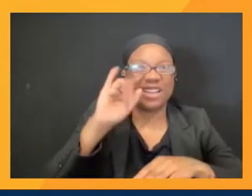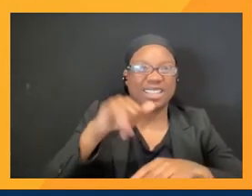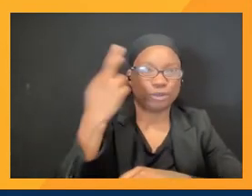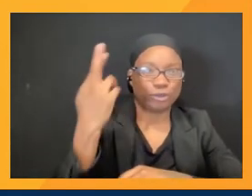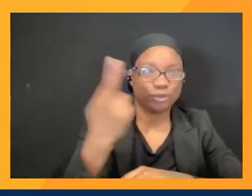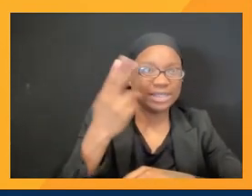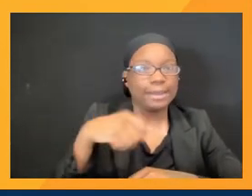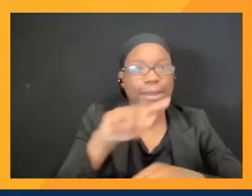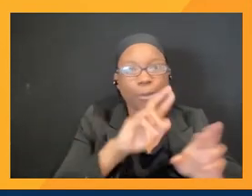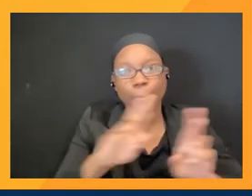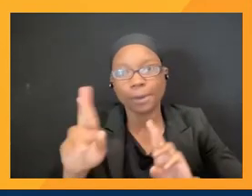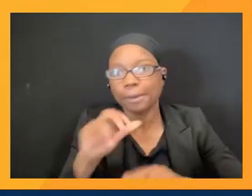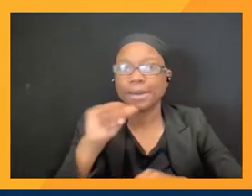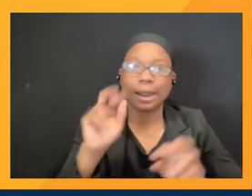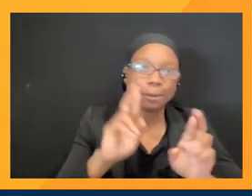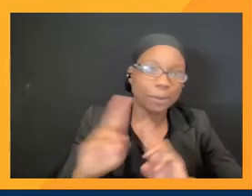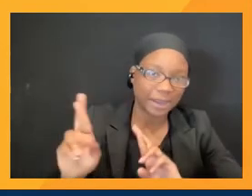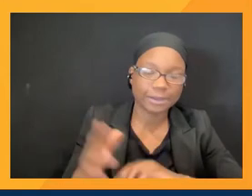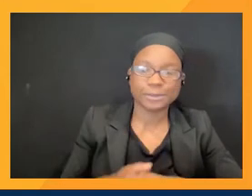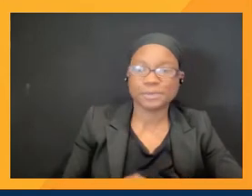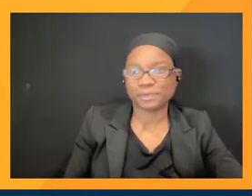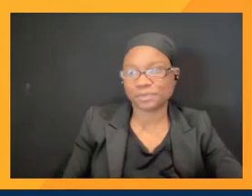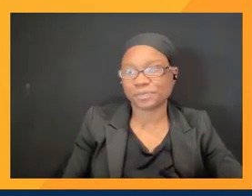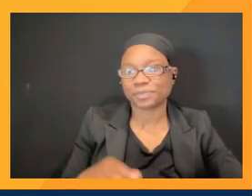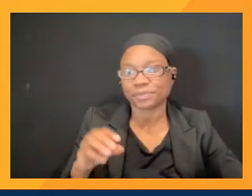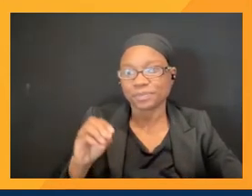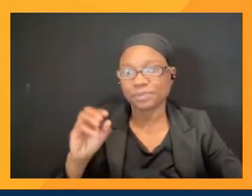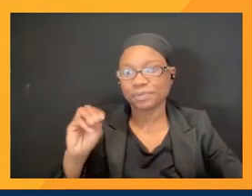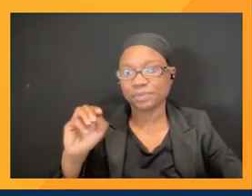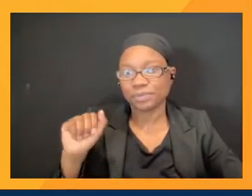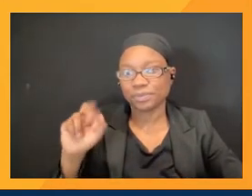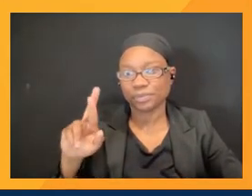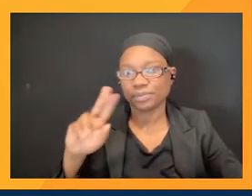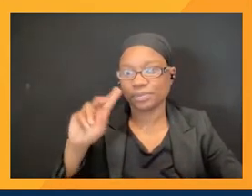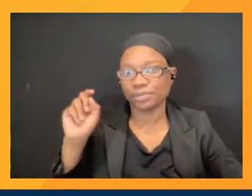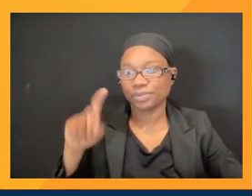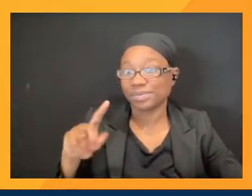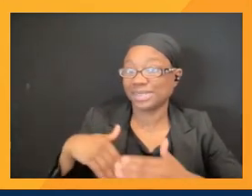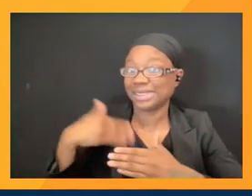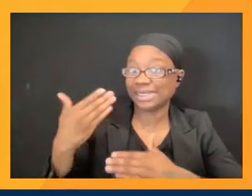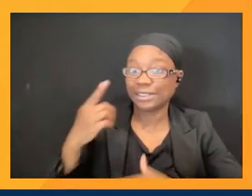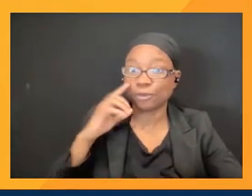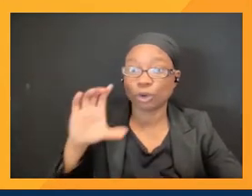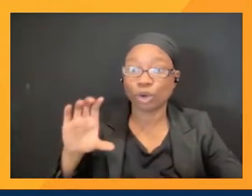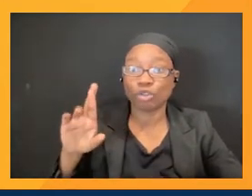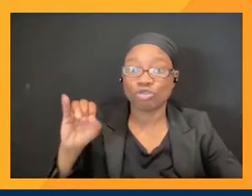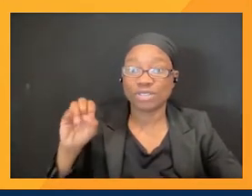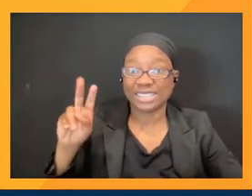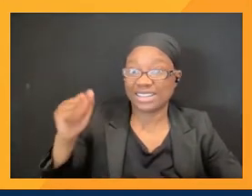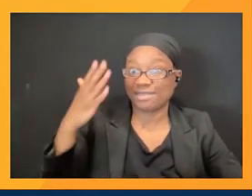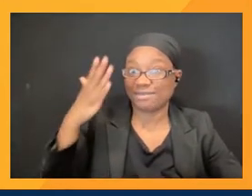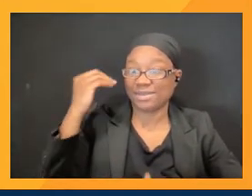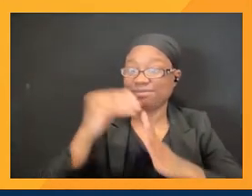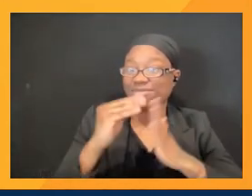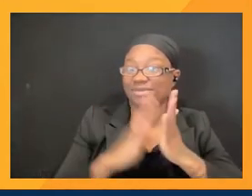really important in kind of getting things turned around. But I don't want to like overstate the similarities and say that had we done the same kind of